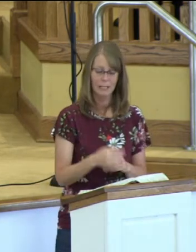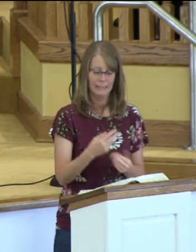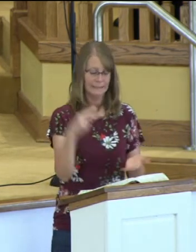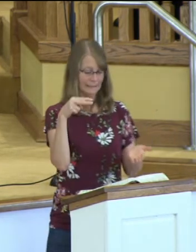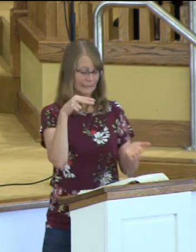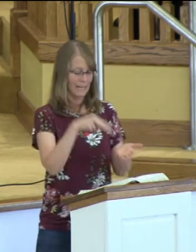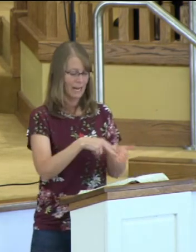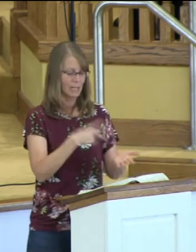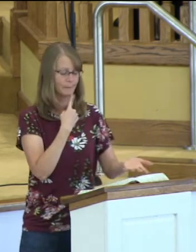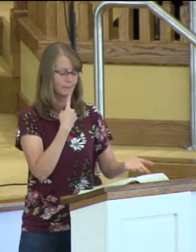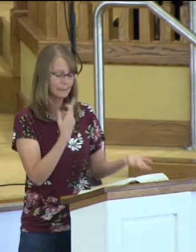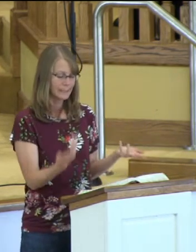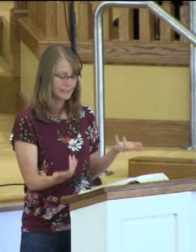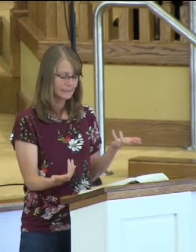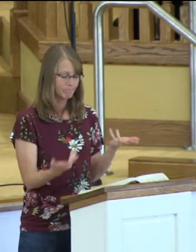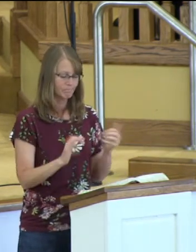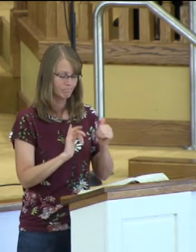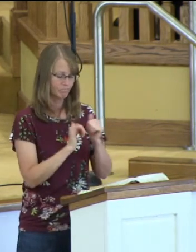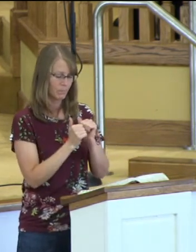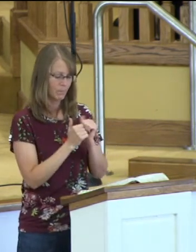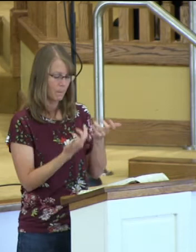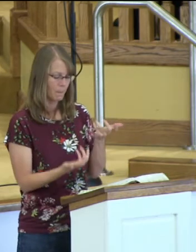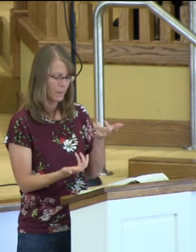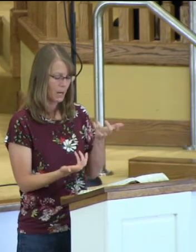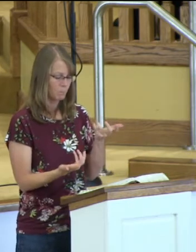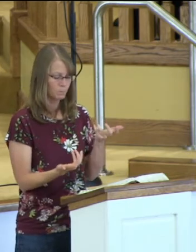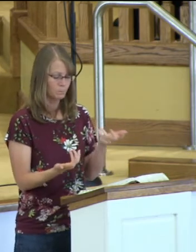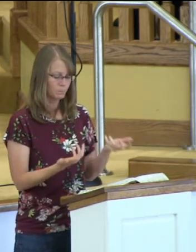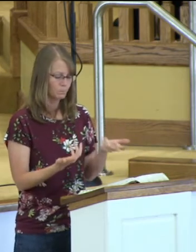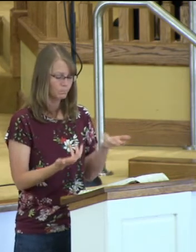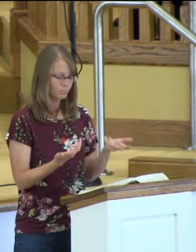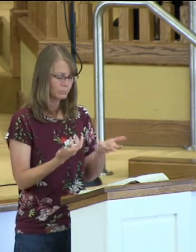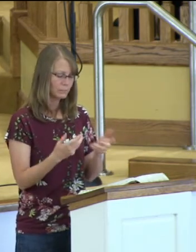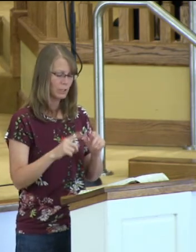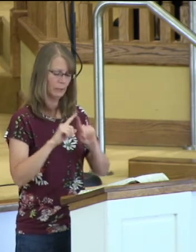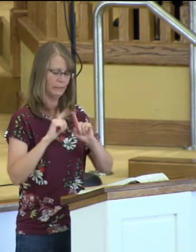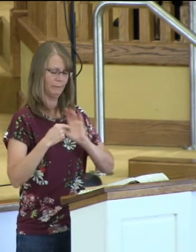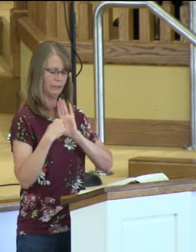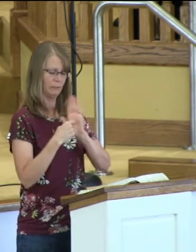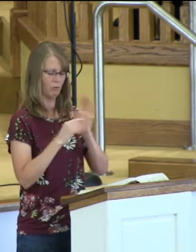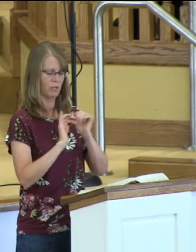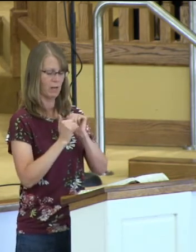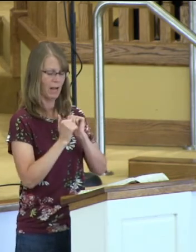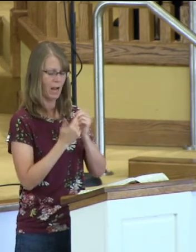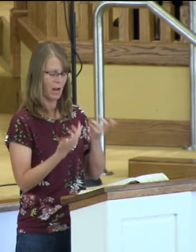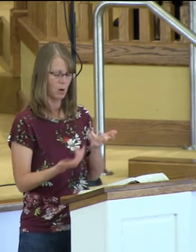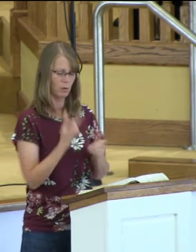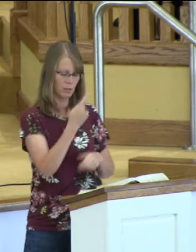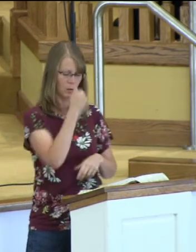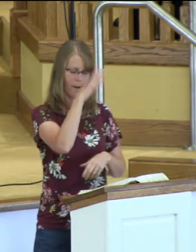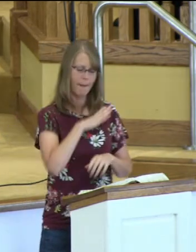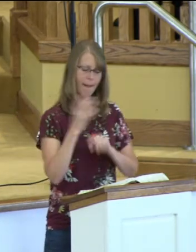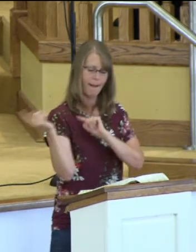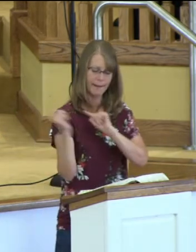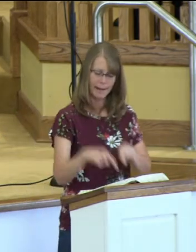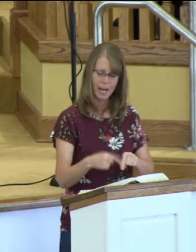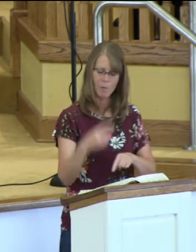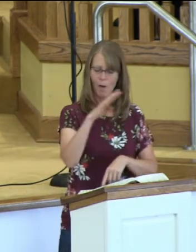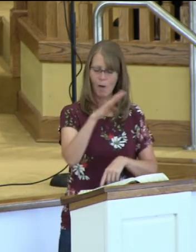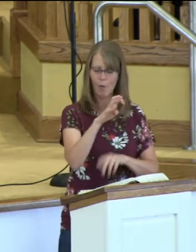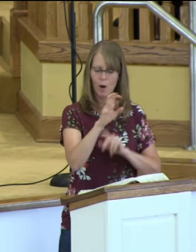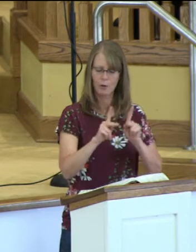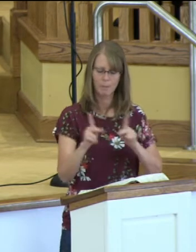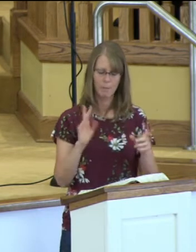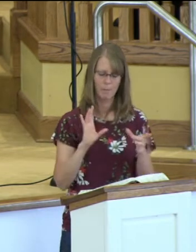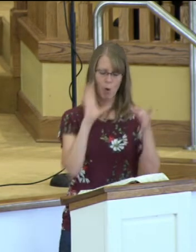about how he gives a few other these illustrations about how, oh, this one guy, he came up and 400 joined him and